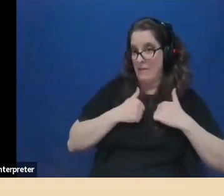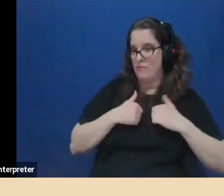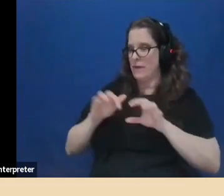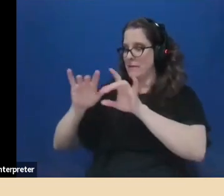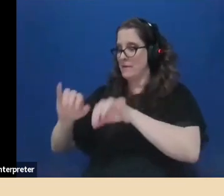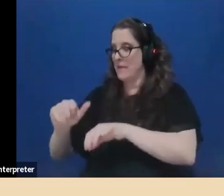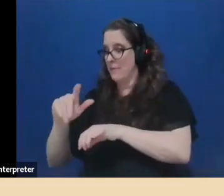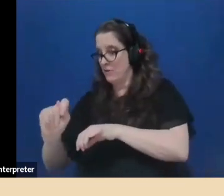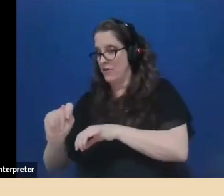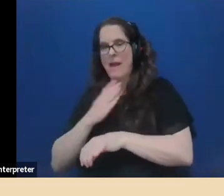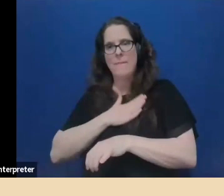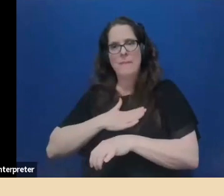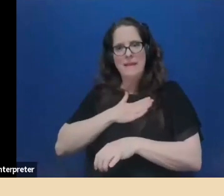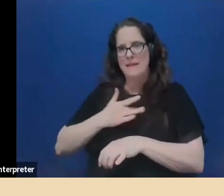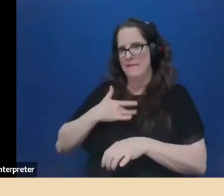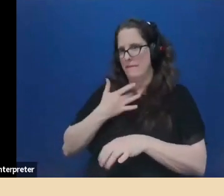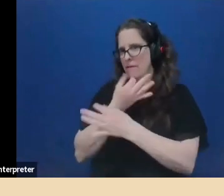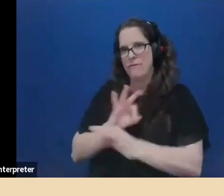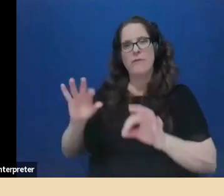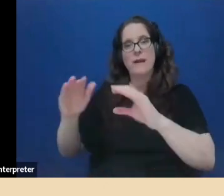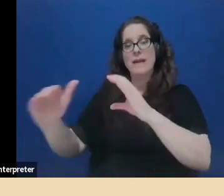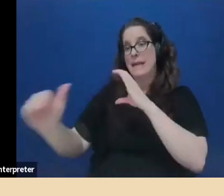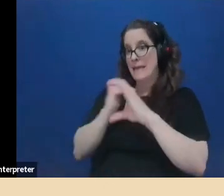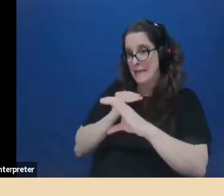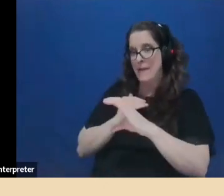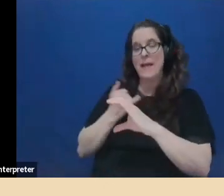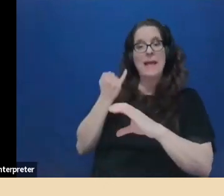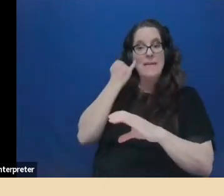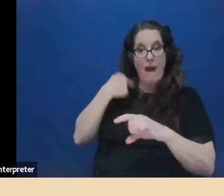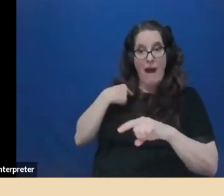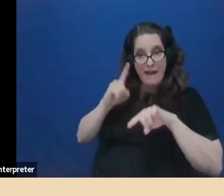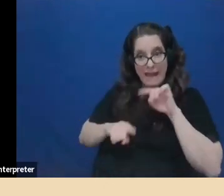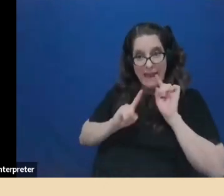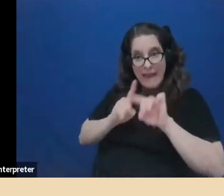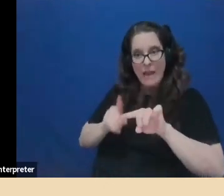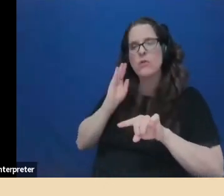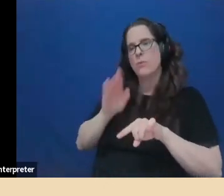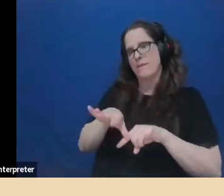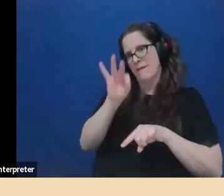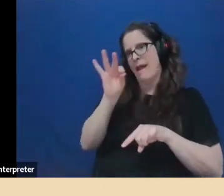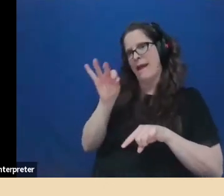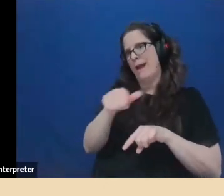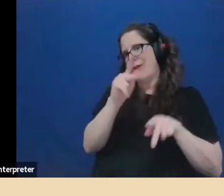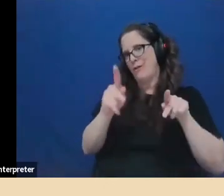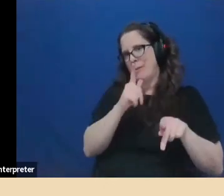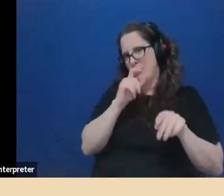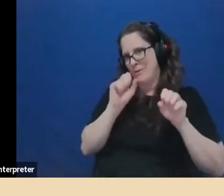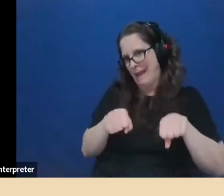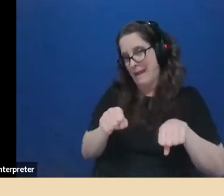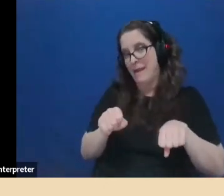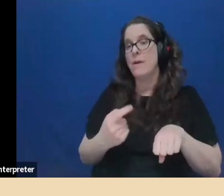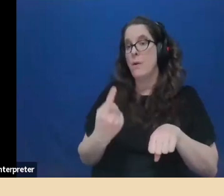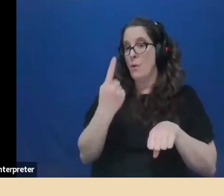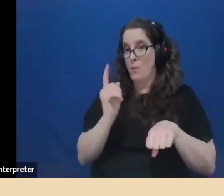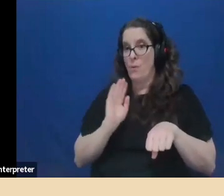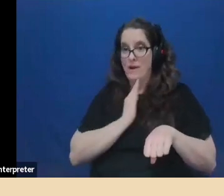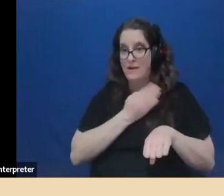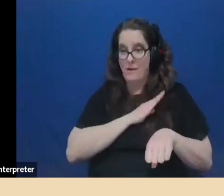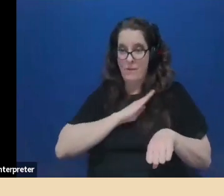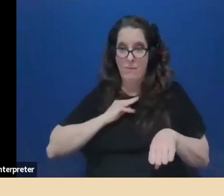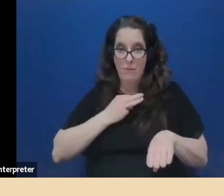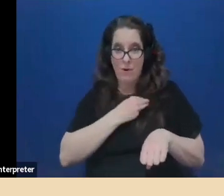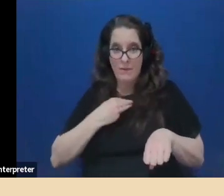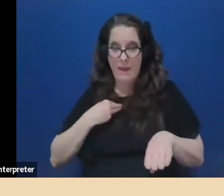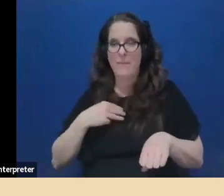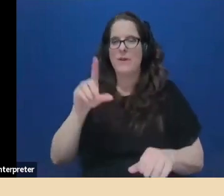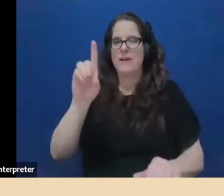I can't answer your question, I'll find someone that can. One of our board members Daphne Steffen, many of you may